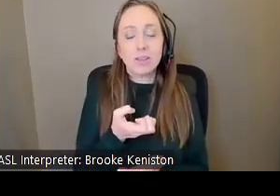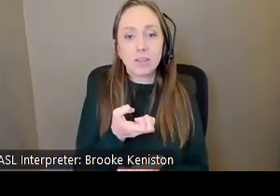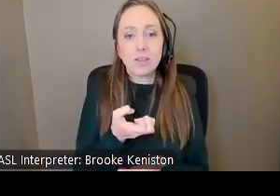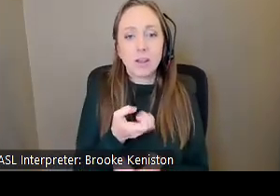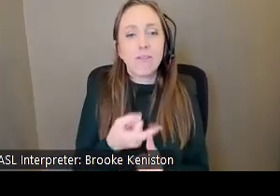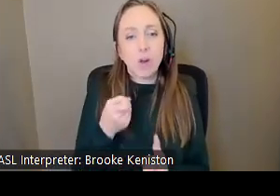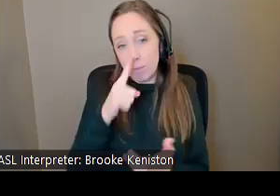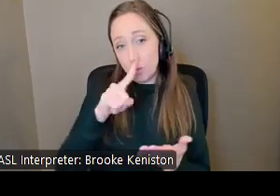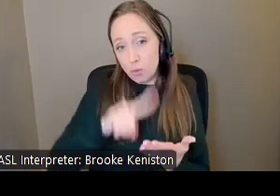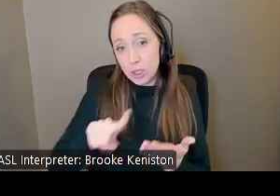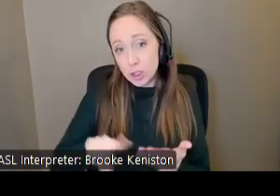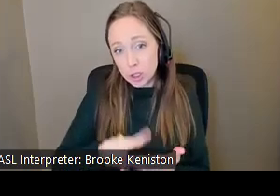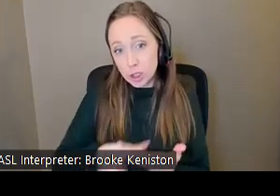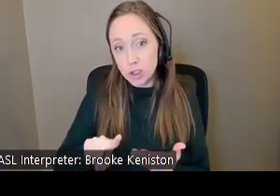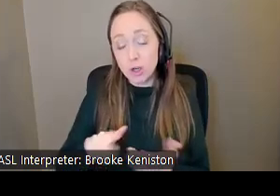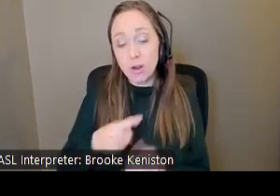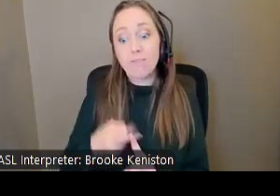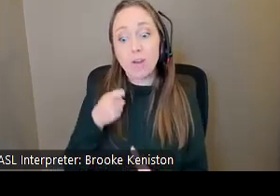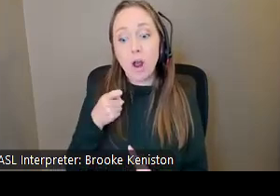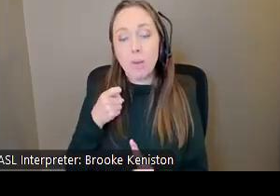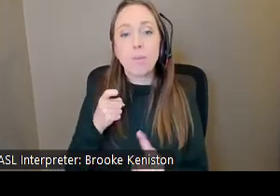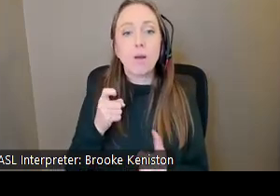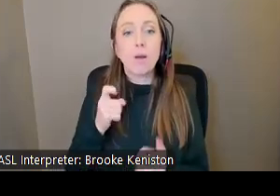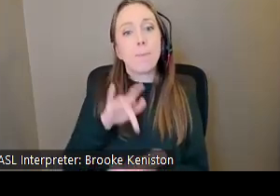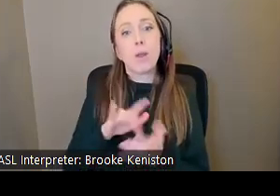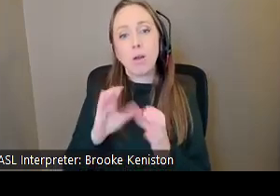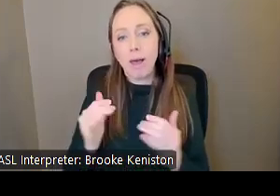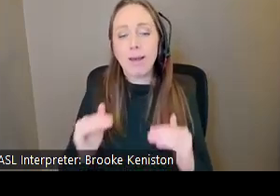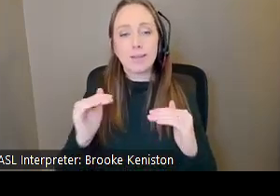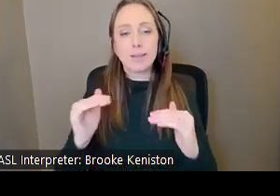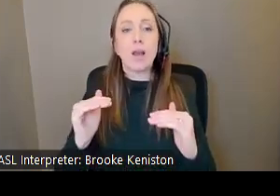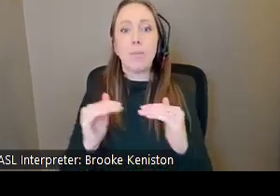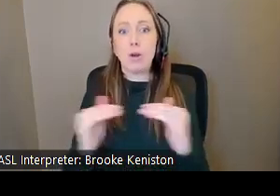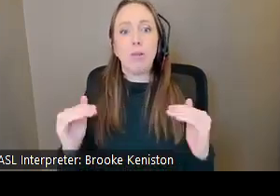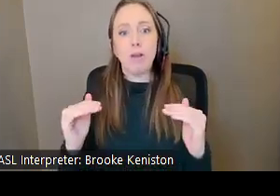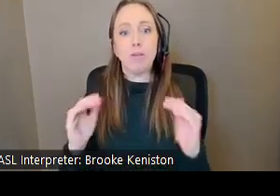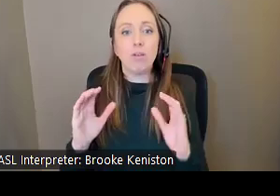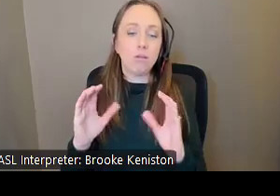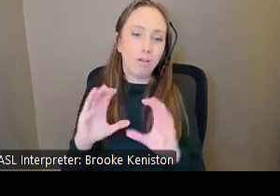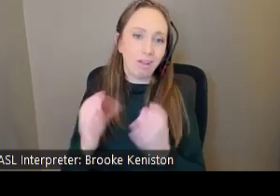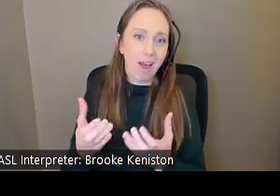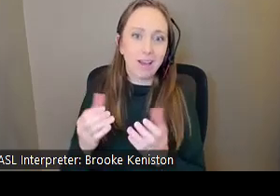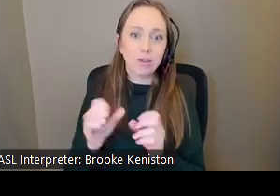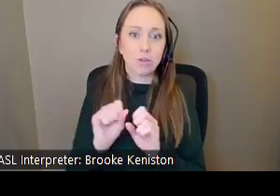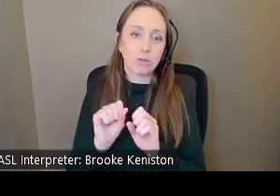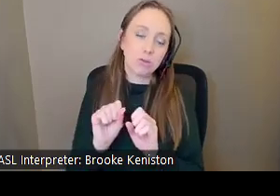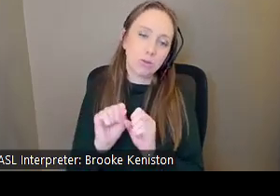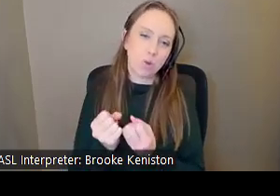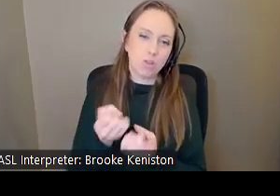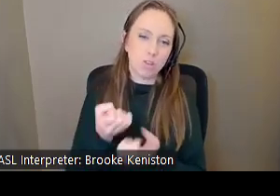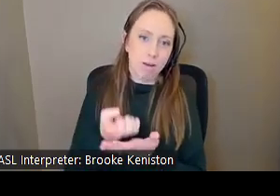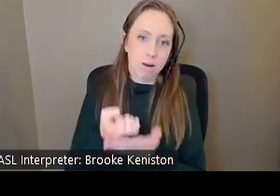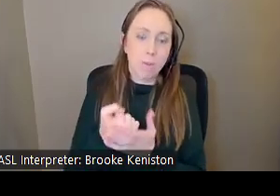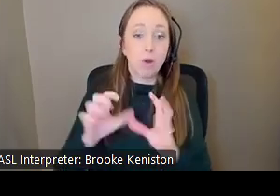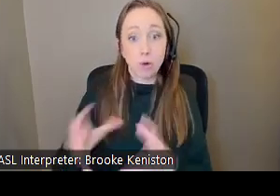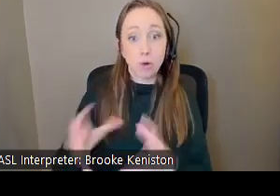our studies are done with people who have access to clinic, who have the time to participate in a study even when they're being paid.